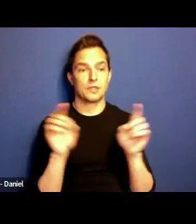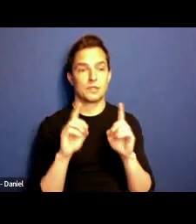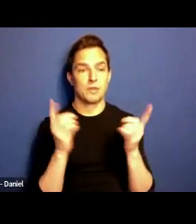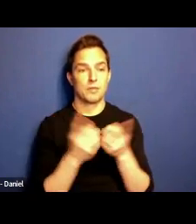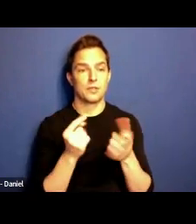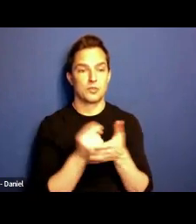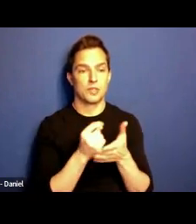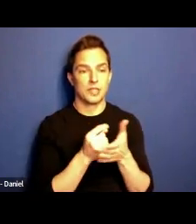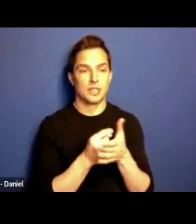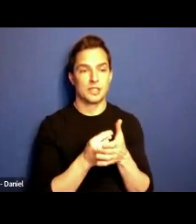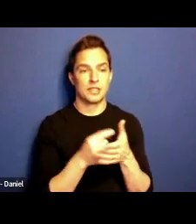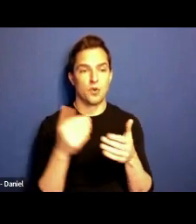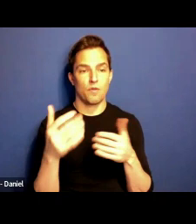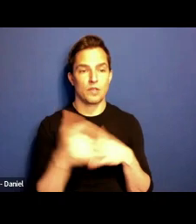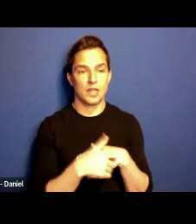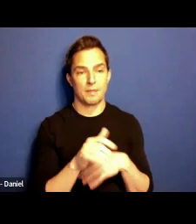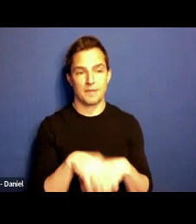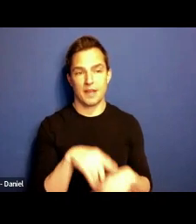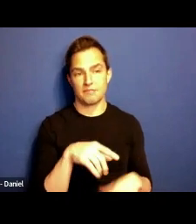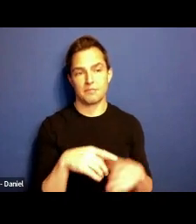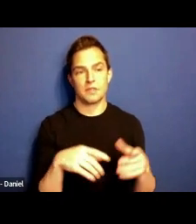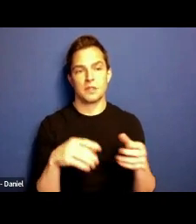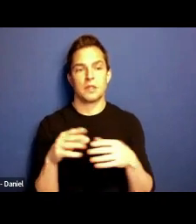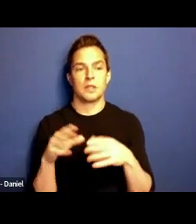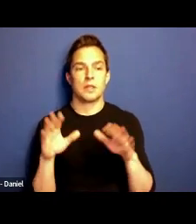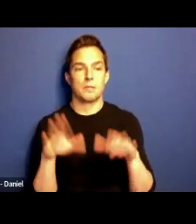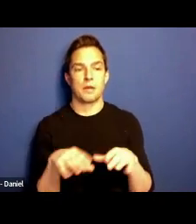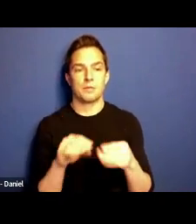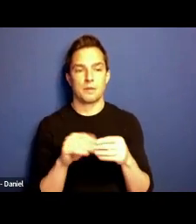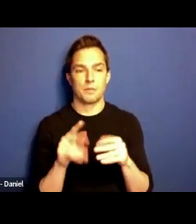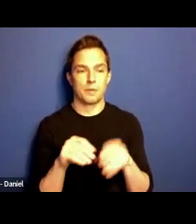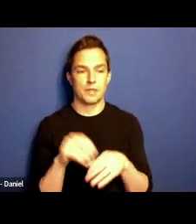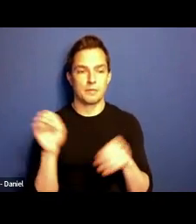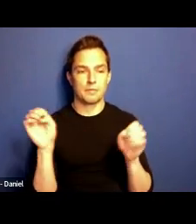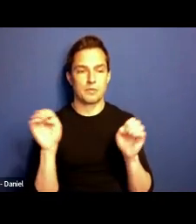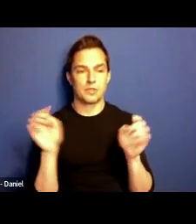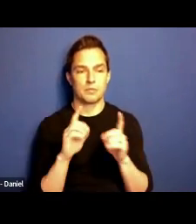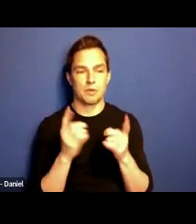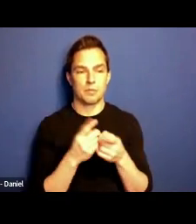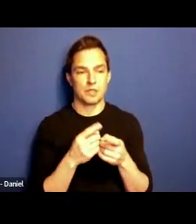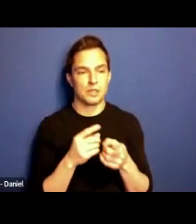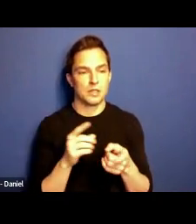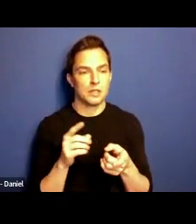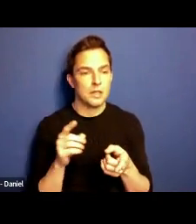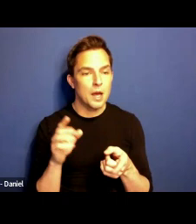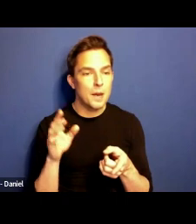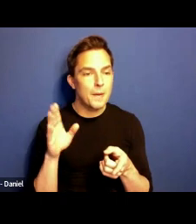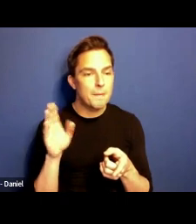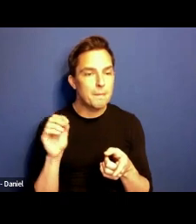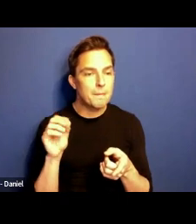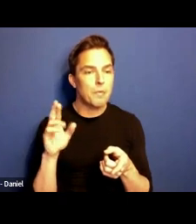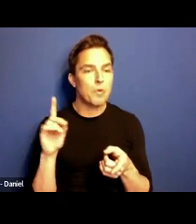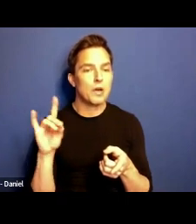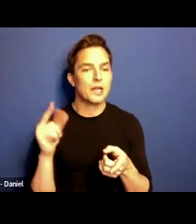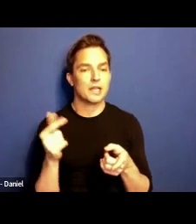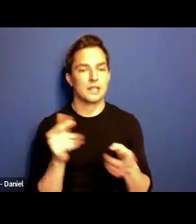can look at what that looks like over time. On the bottom, the number of individuals in the ED boarding. Over on the right, we're looking at a very boring graph that